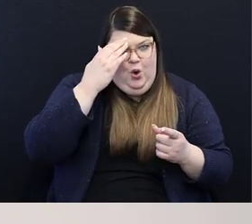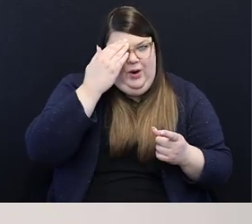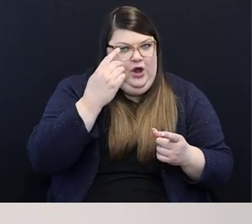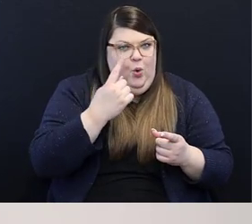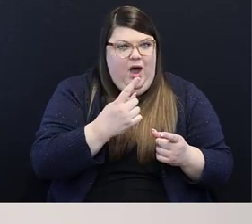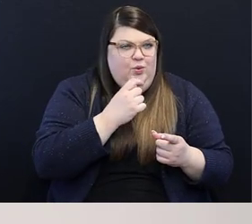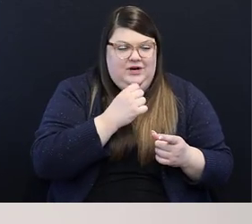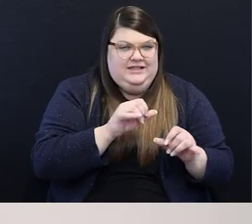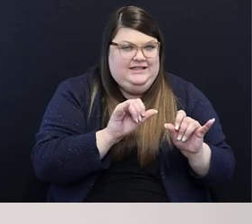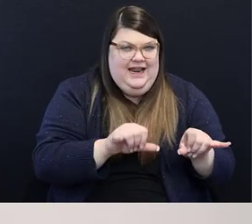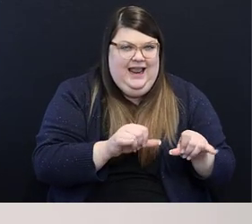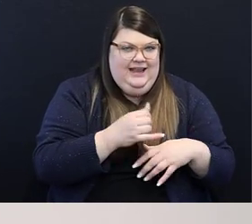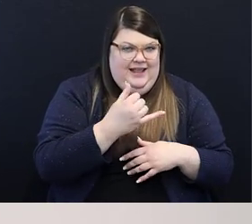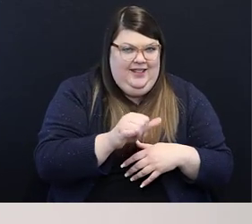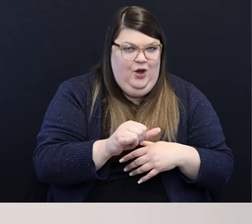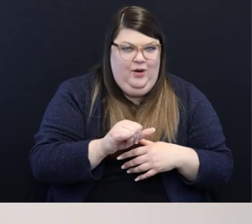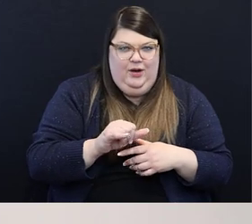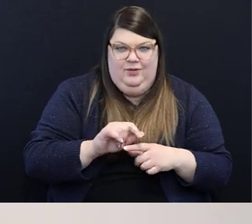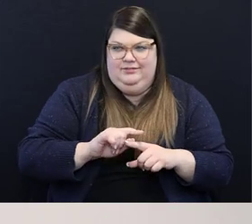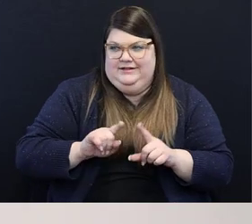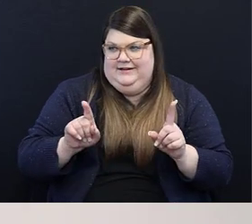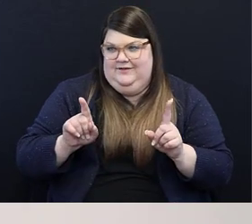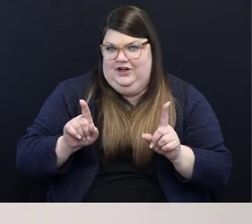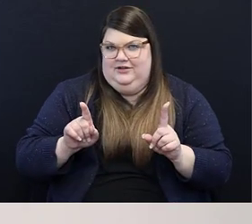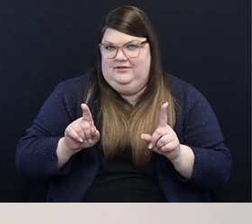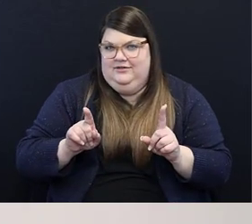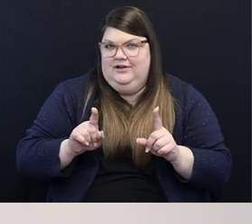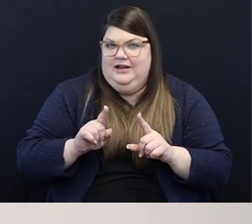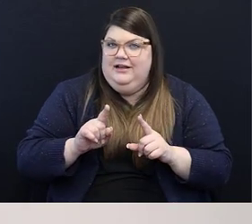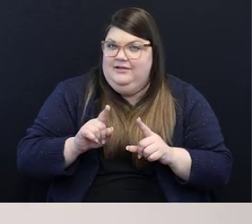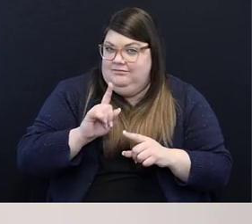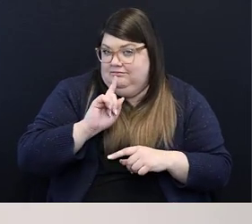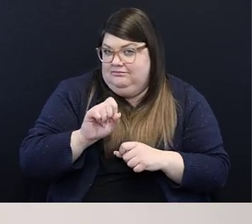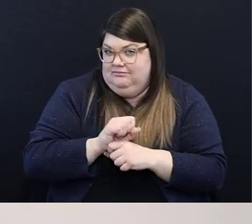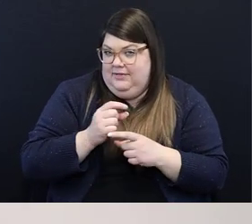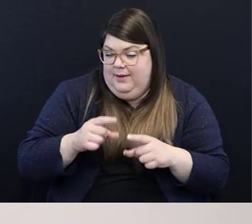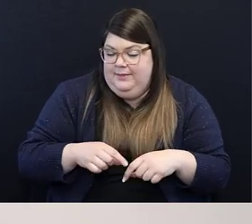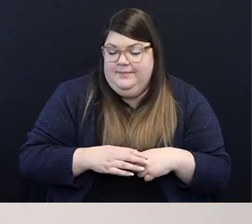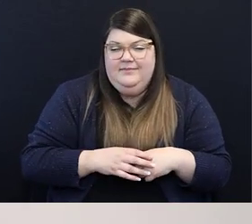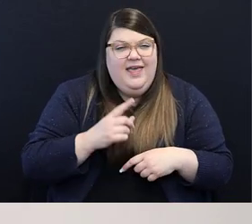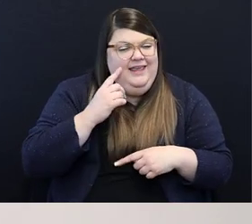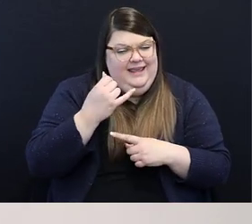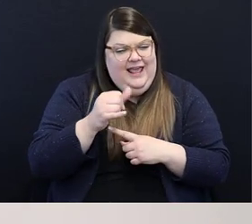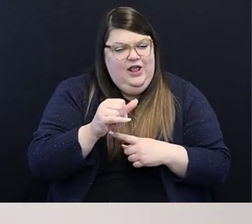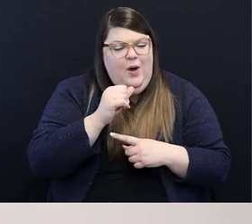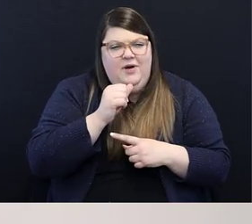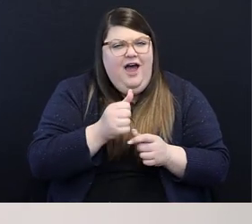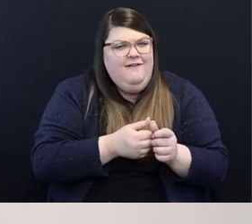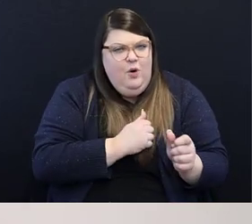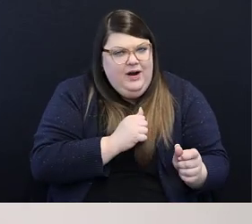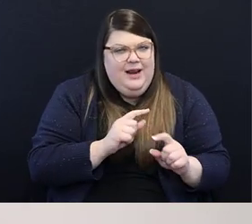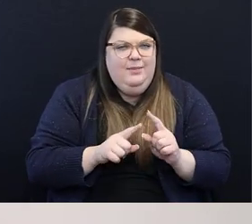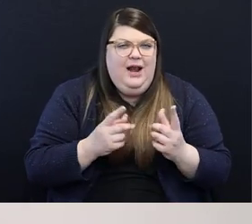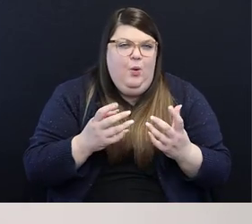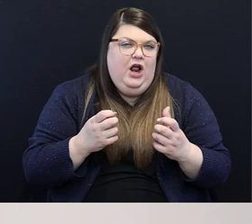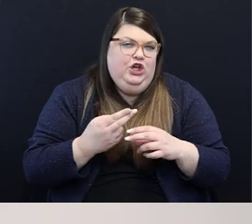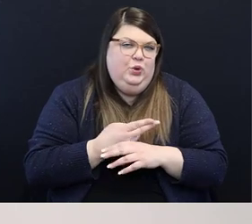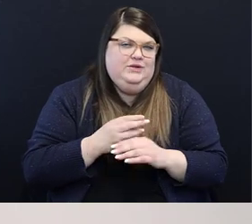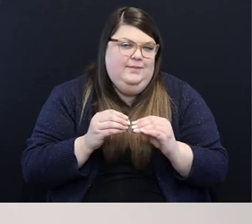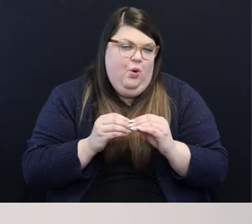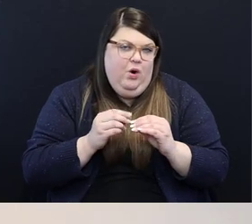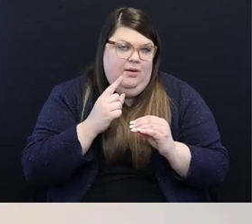yellow and it would go another direction, and it did. But I think yellow is a color that I'm not avoiding, but I would like to use a lot more,